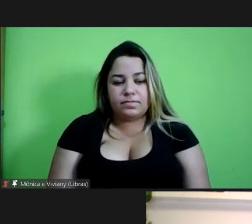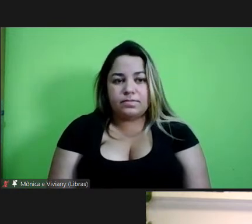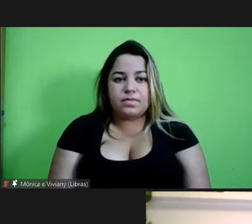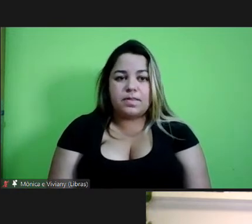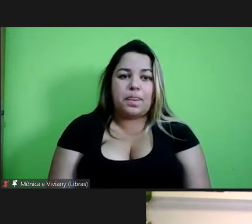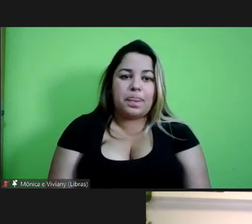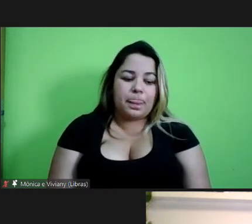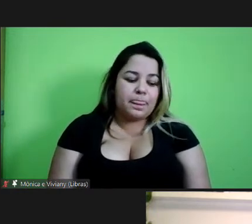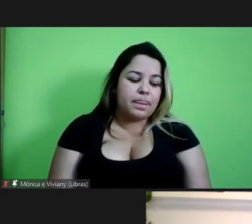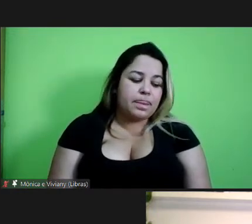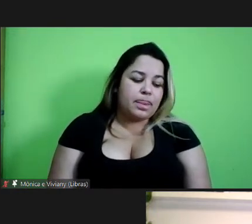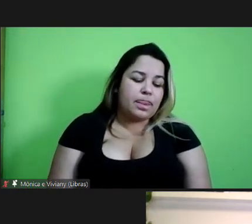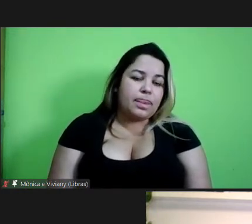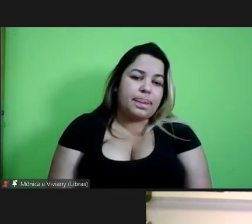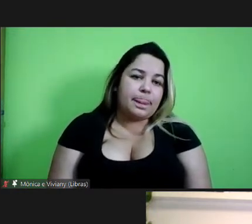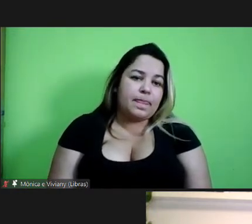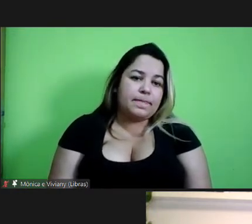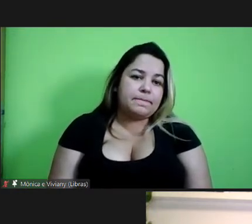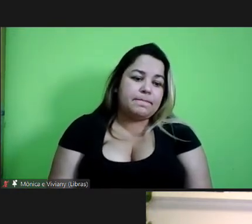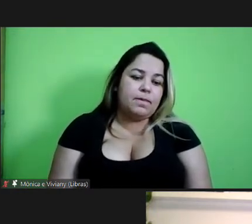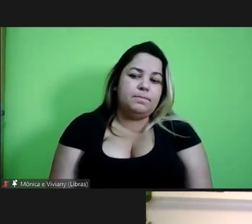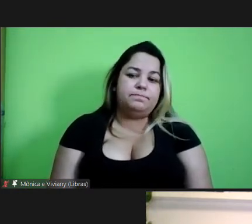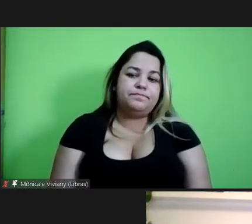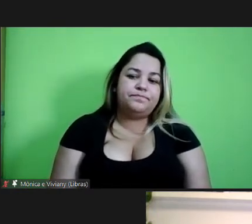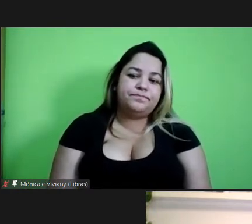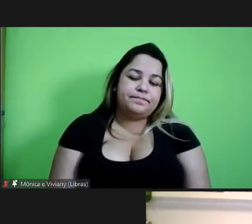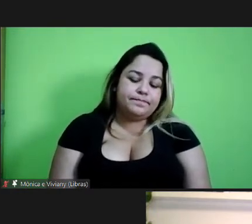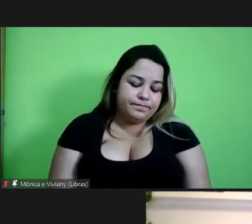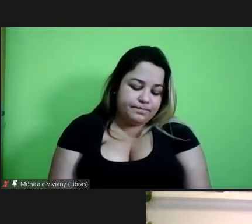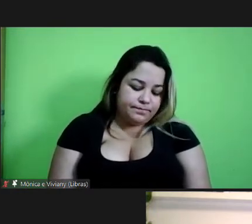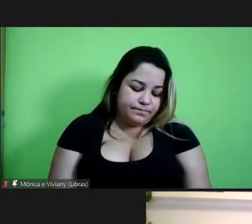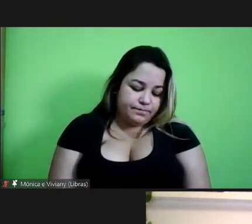Are you going to write the link where, doctor?